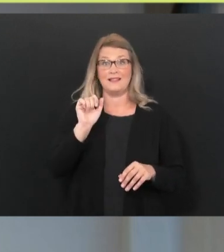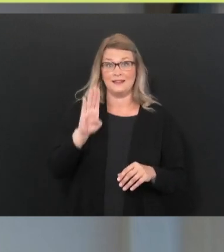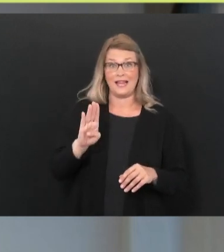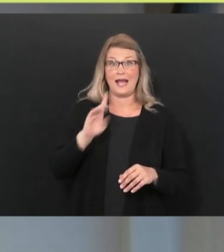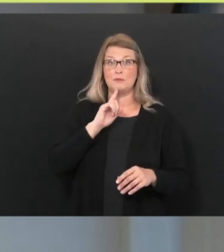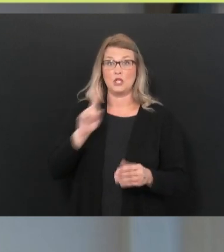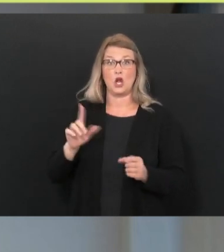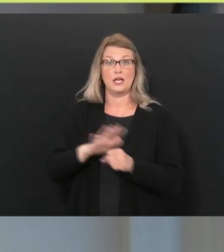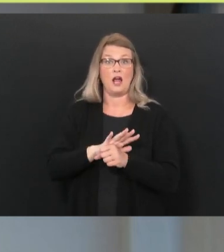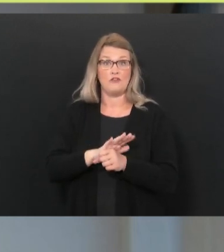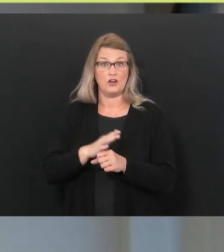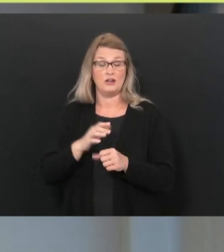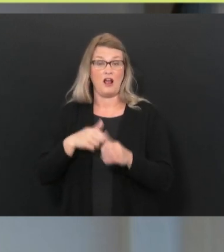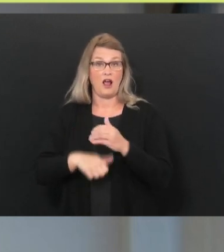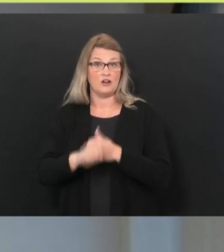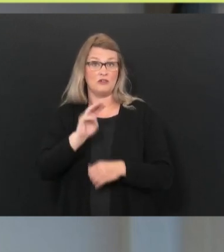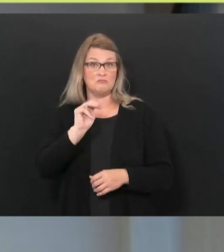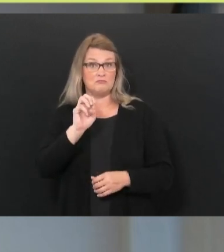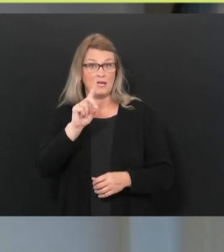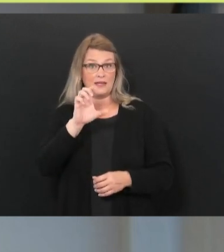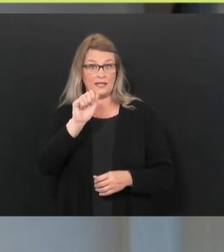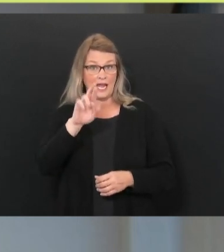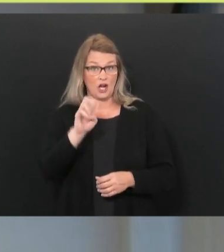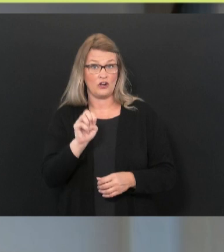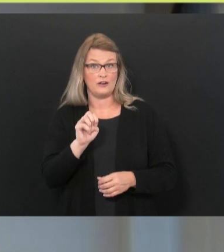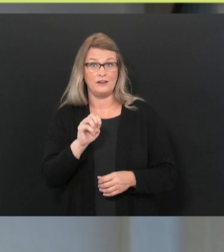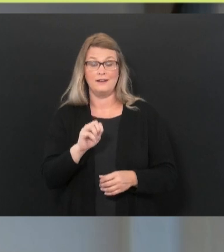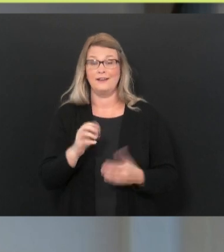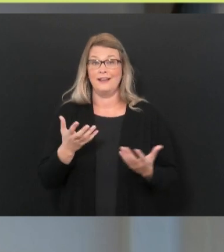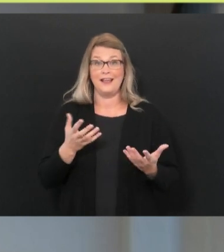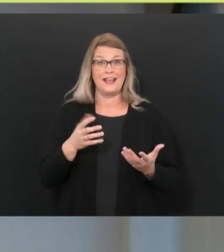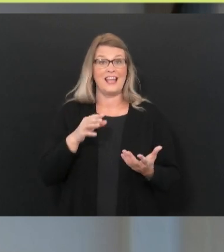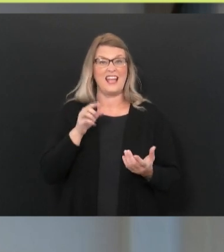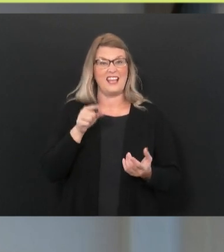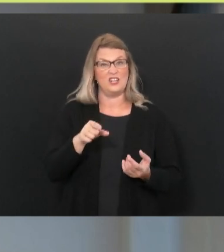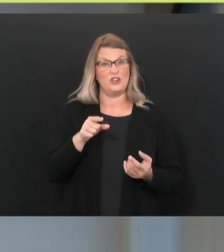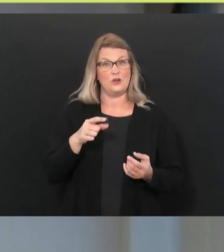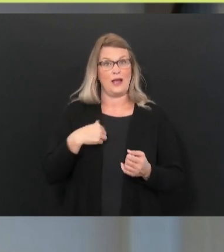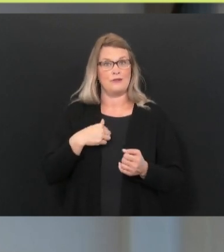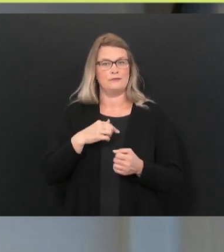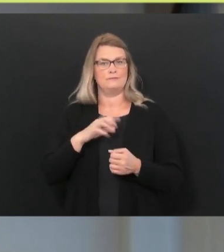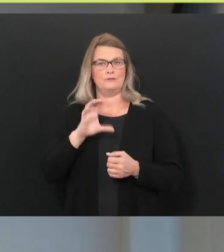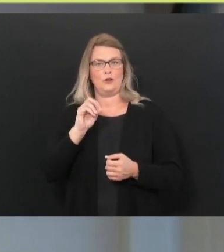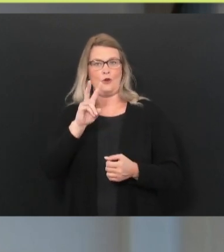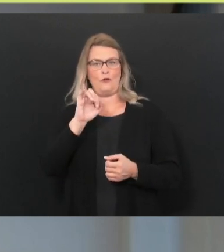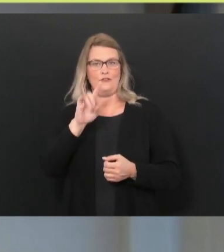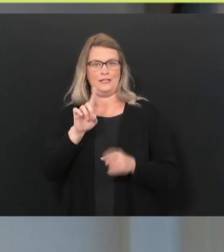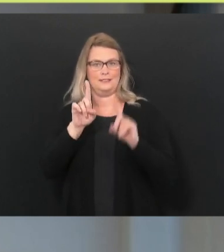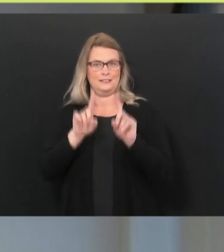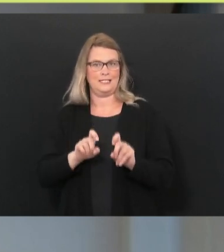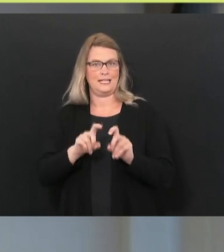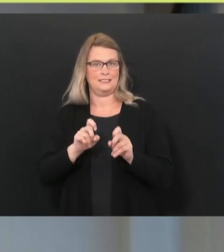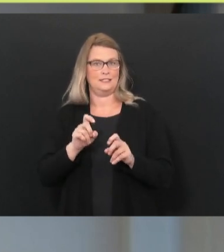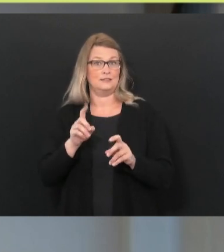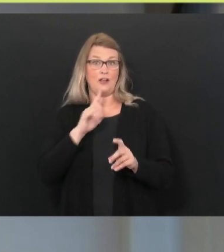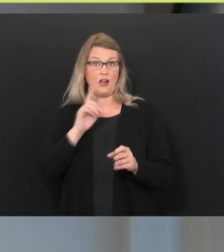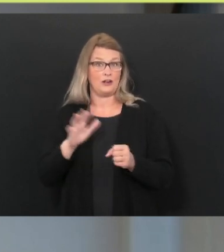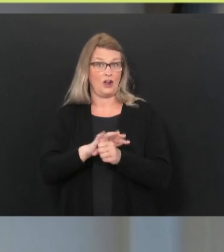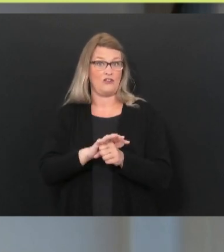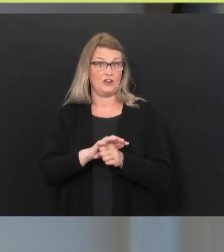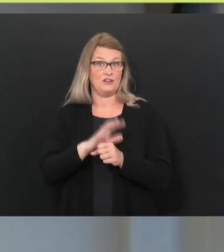under traditional Medicare at no cost sharing, and COVID-19 tests are covered under Medicare Part B as